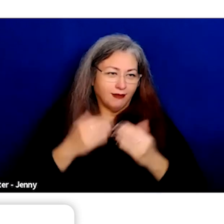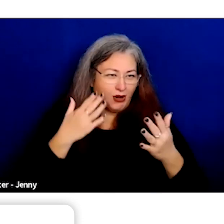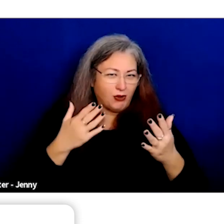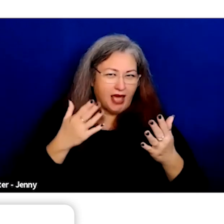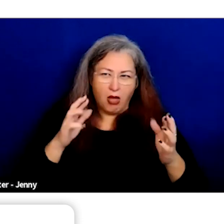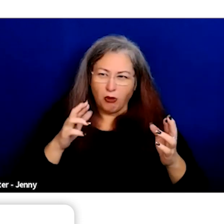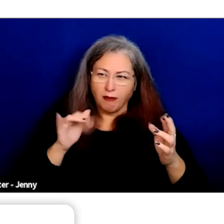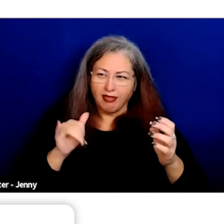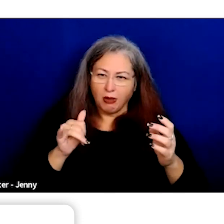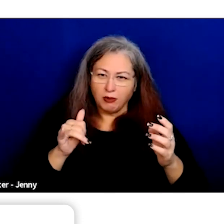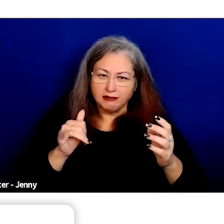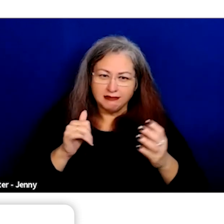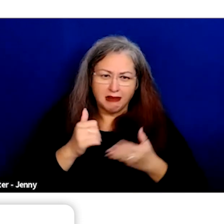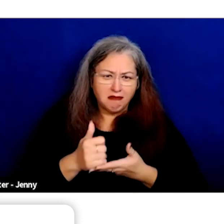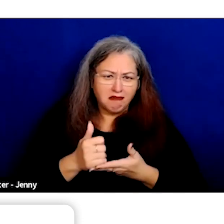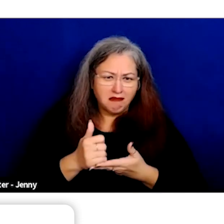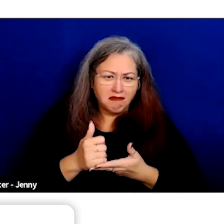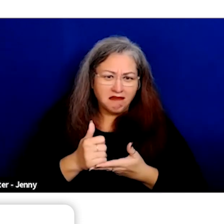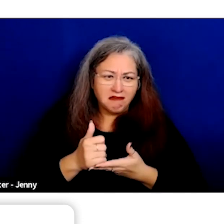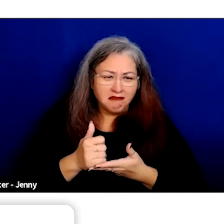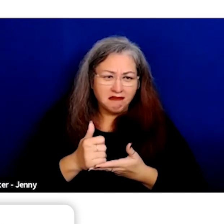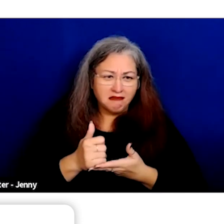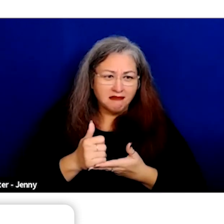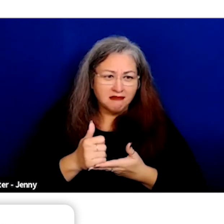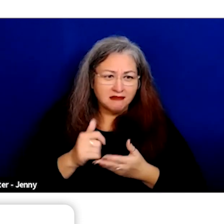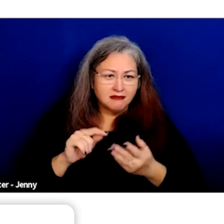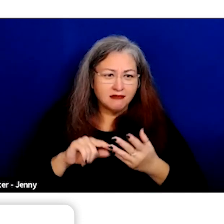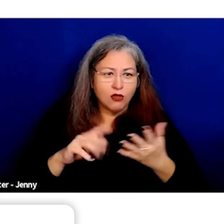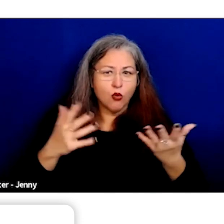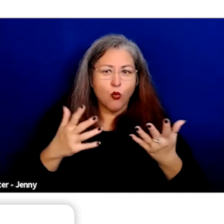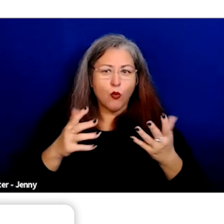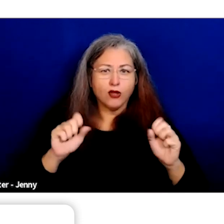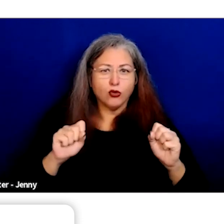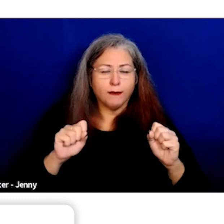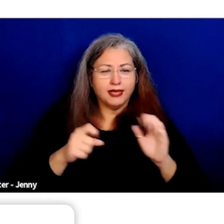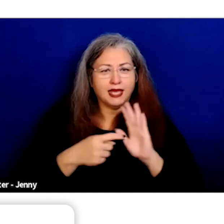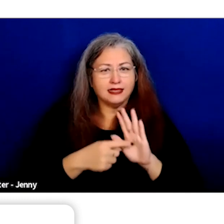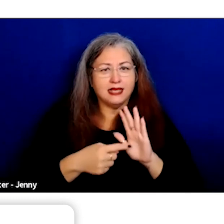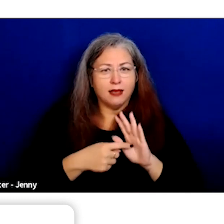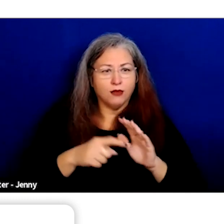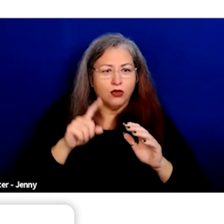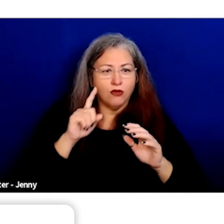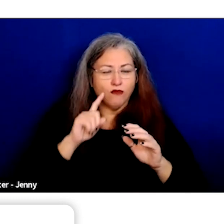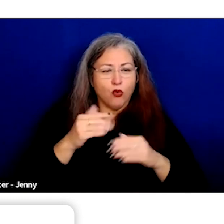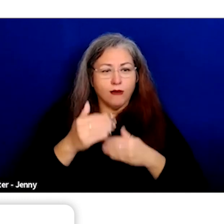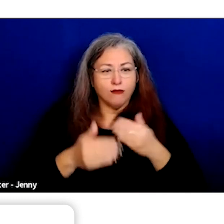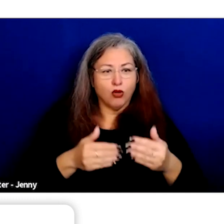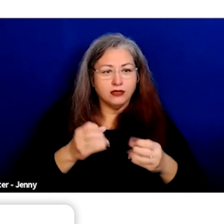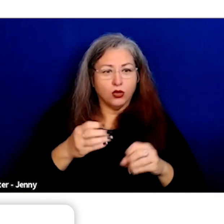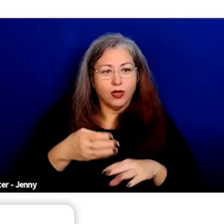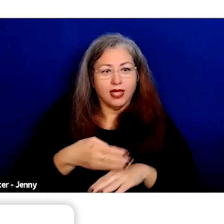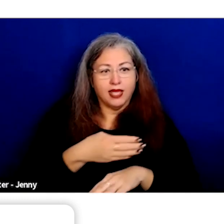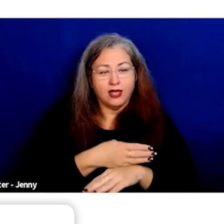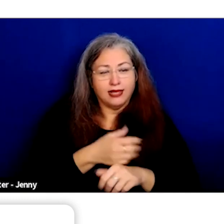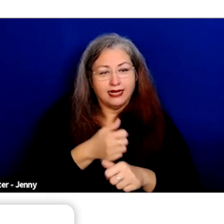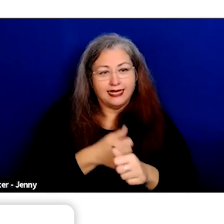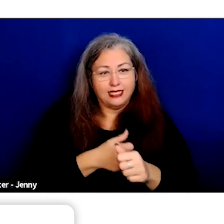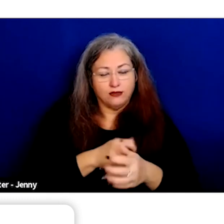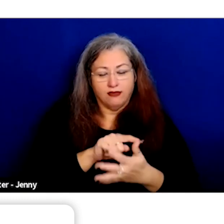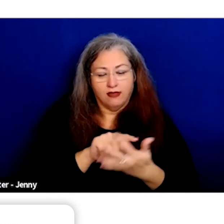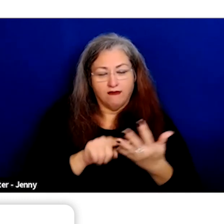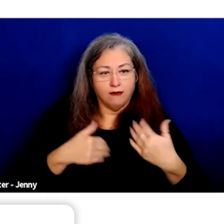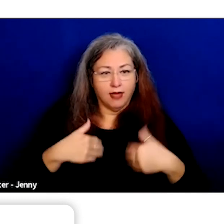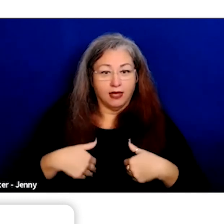hope that was helpful. What could be some examples for processing or enhancing each of the 5 bodies?